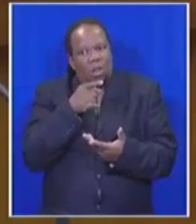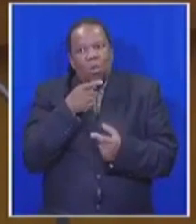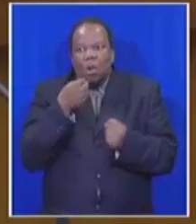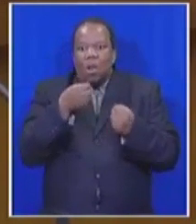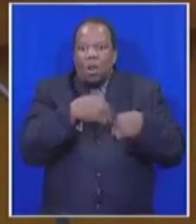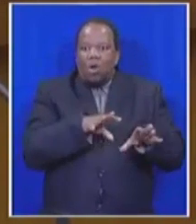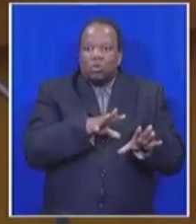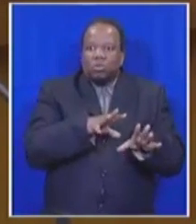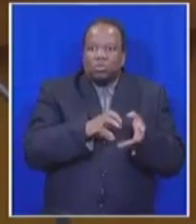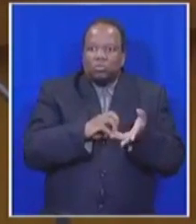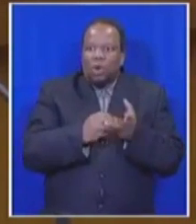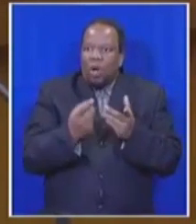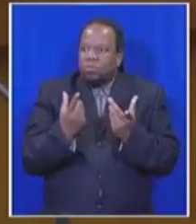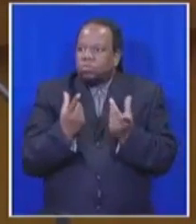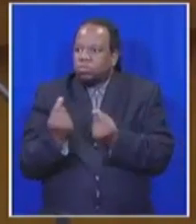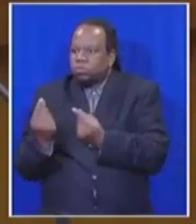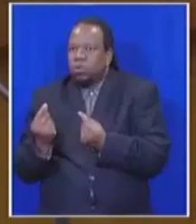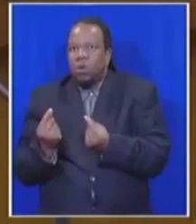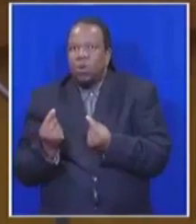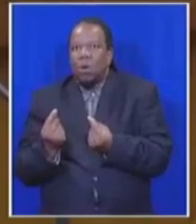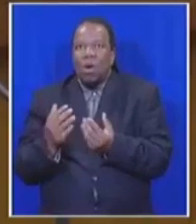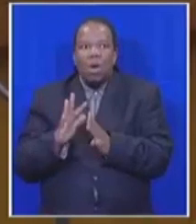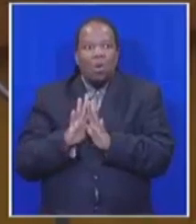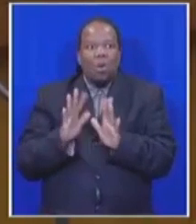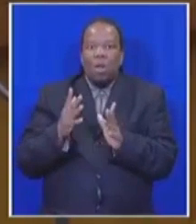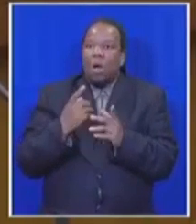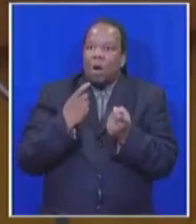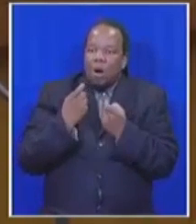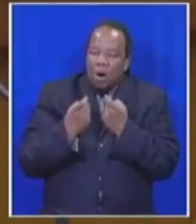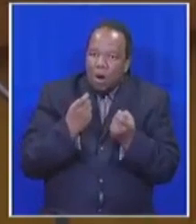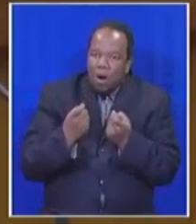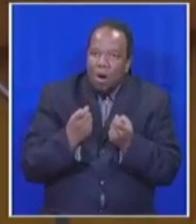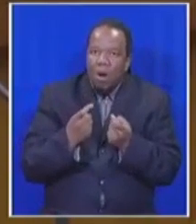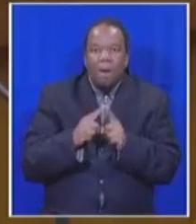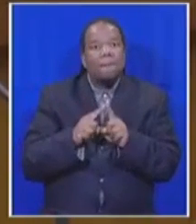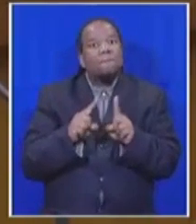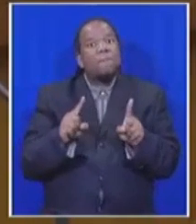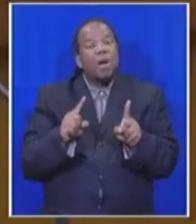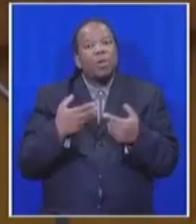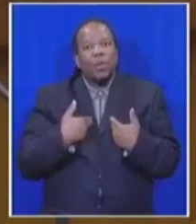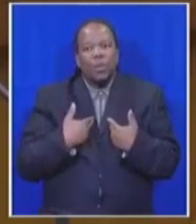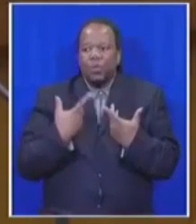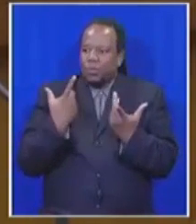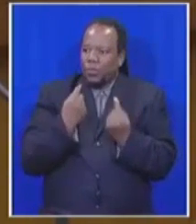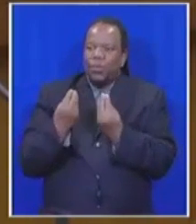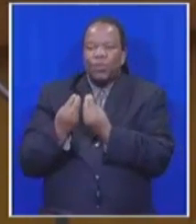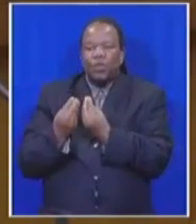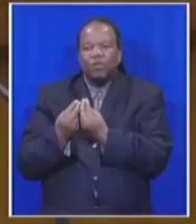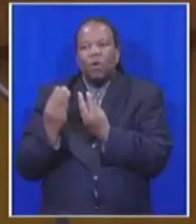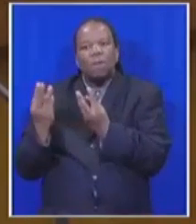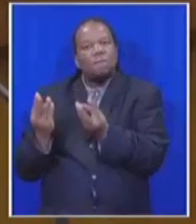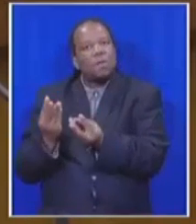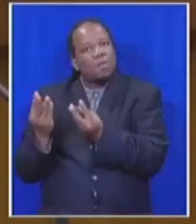costs. We did not fight racist apartheid for ourselves, but for our people. In this regard, our